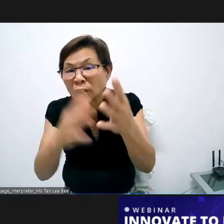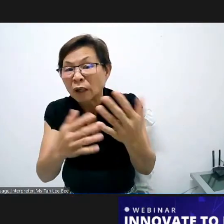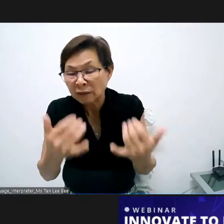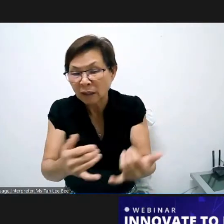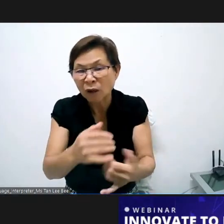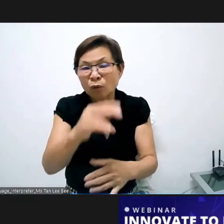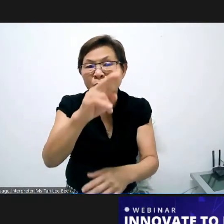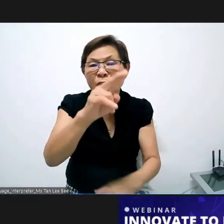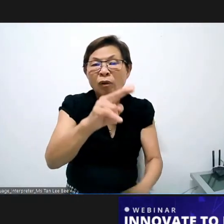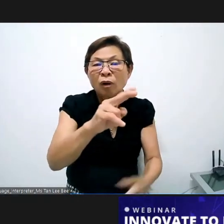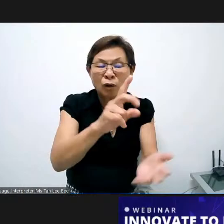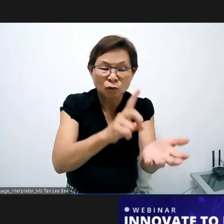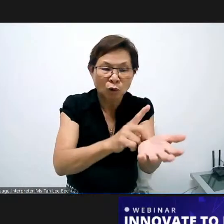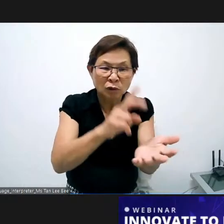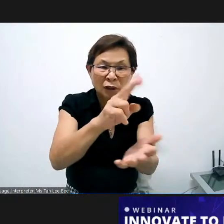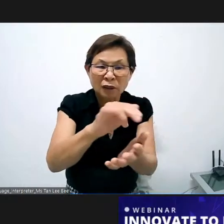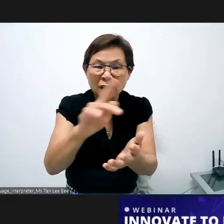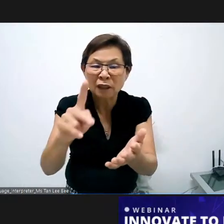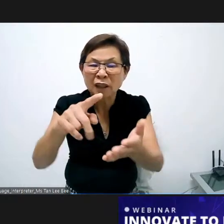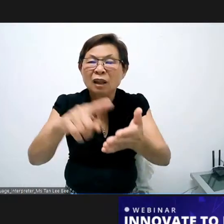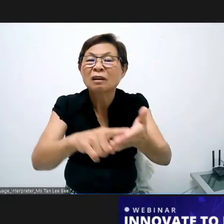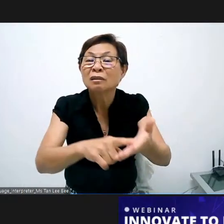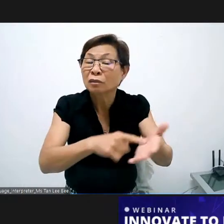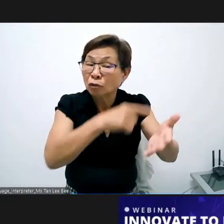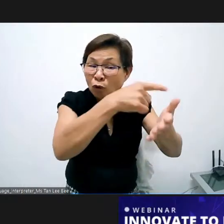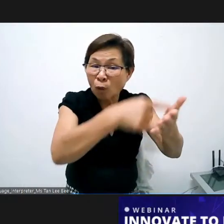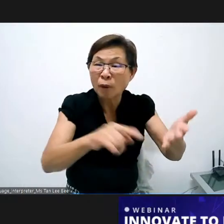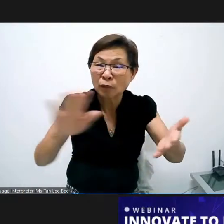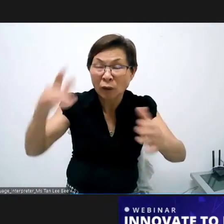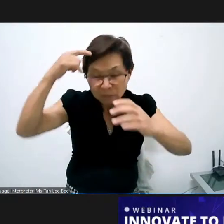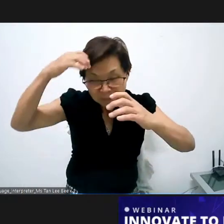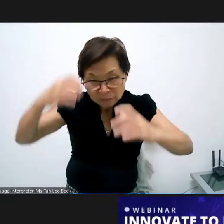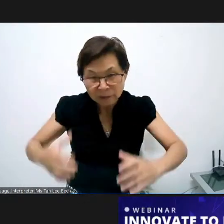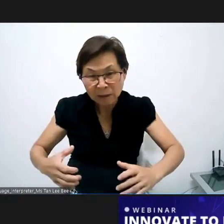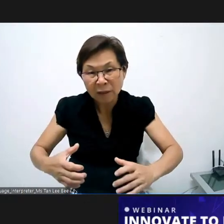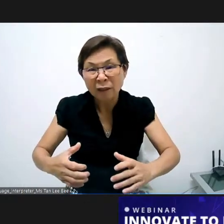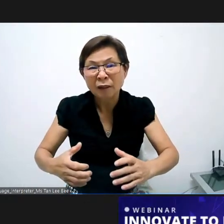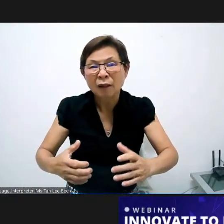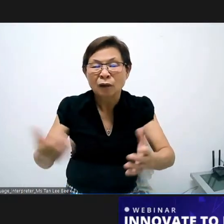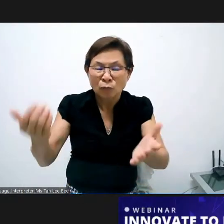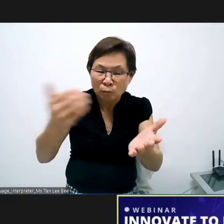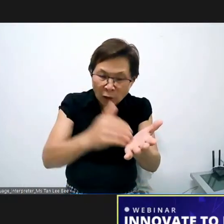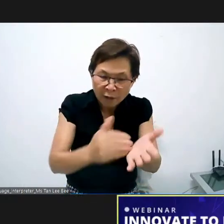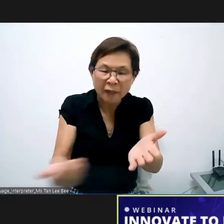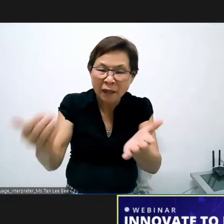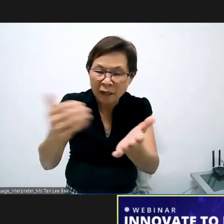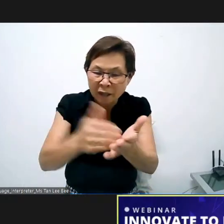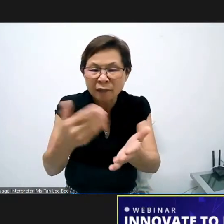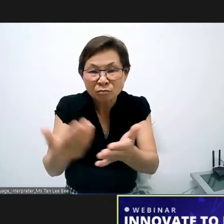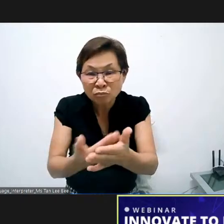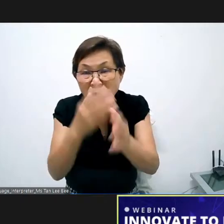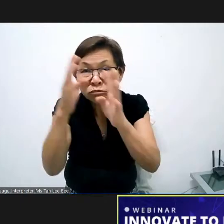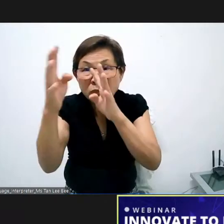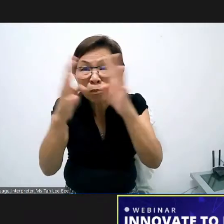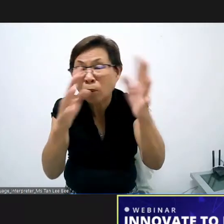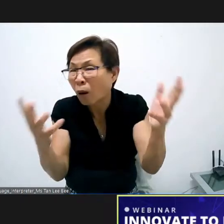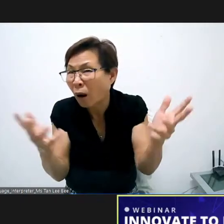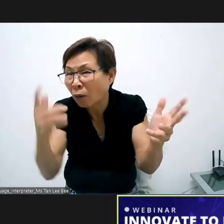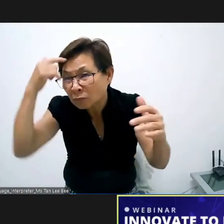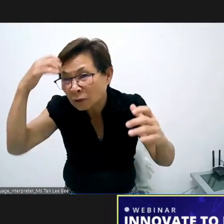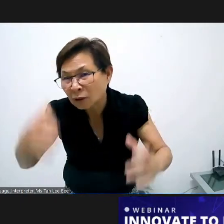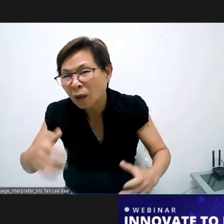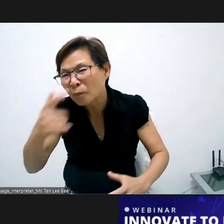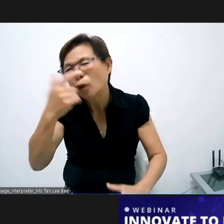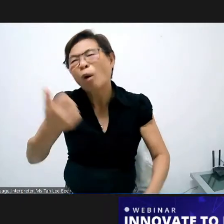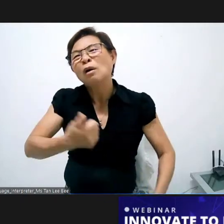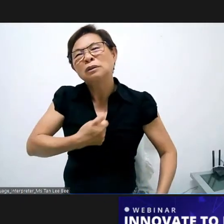is your comment on what makes them decide to repeat on innovation? Yeah, of course. Because it's self-initiated,